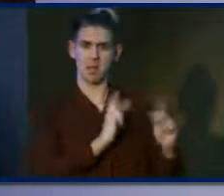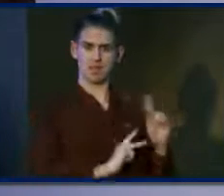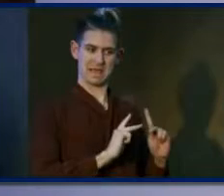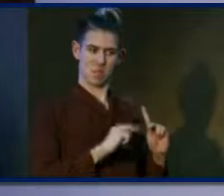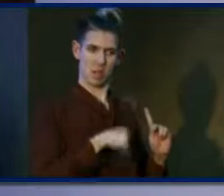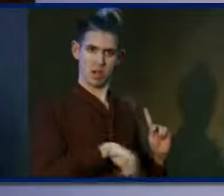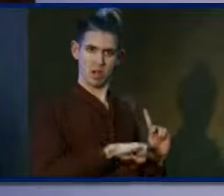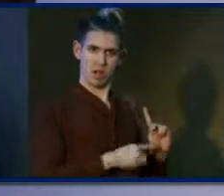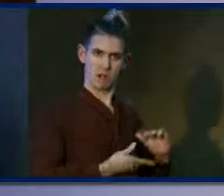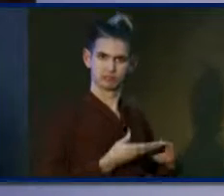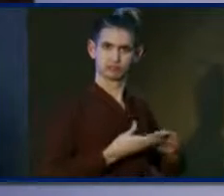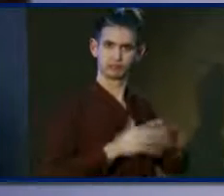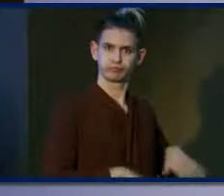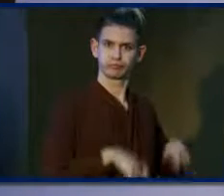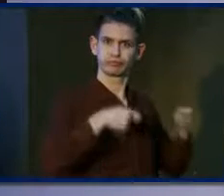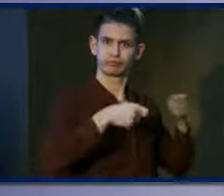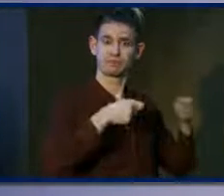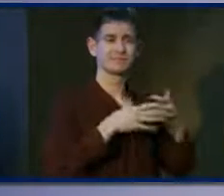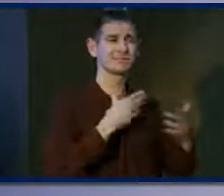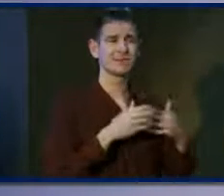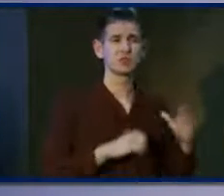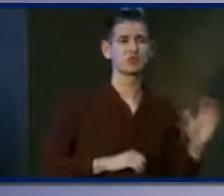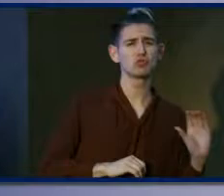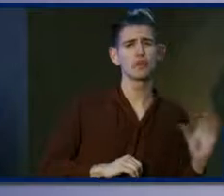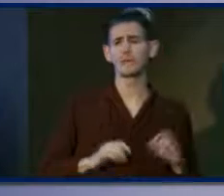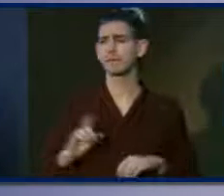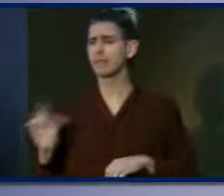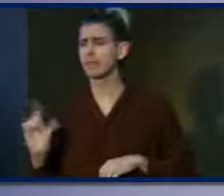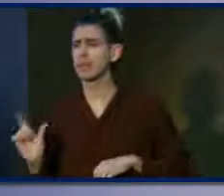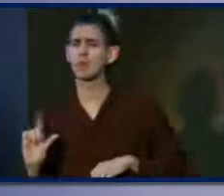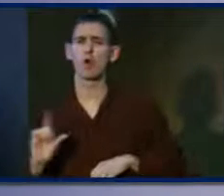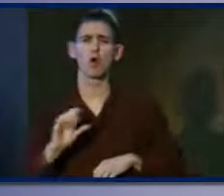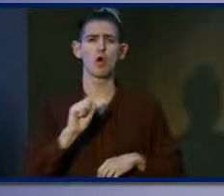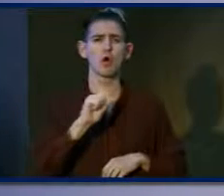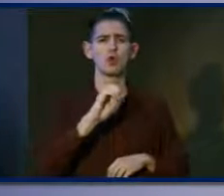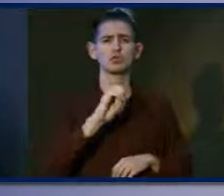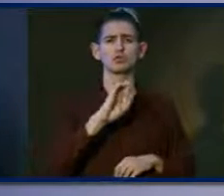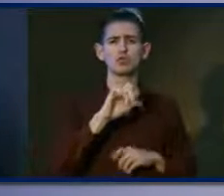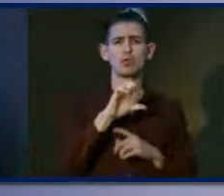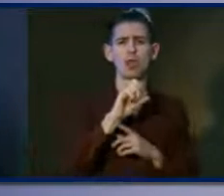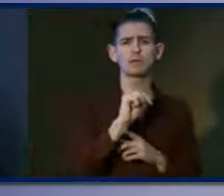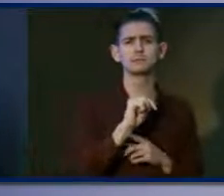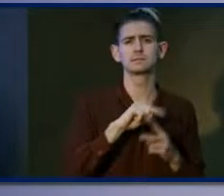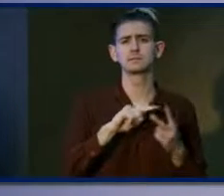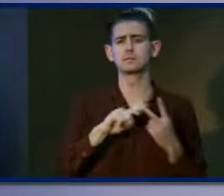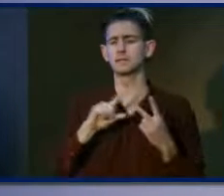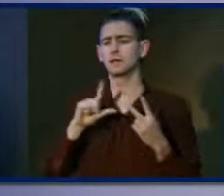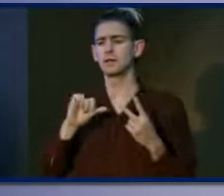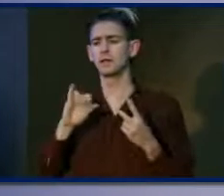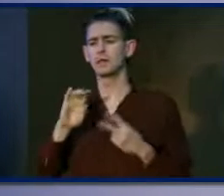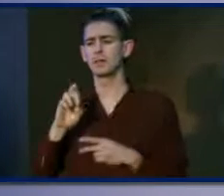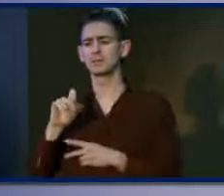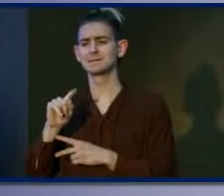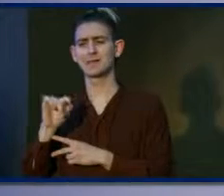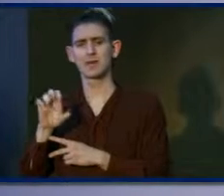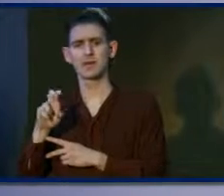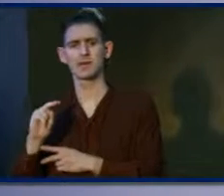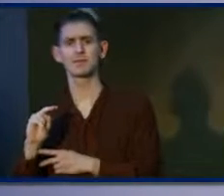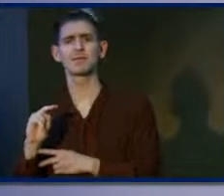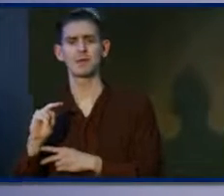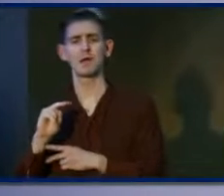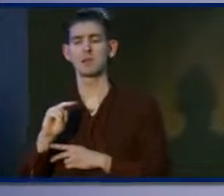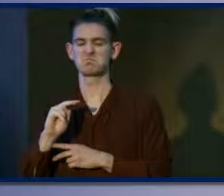be conservative, you can be liberal, you can be socialist, you can be libertarian. But if you believe that the people are